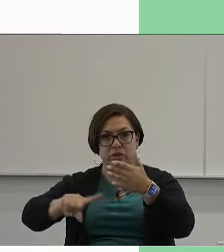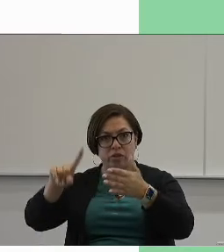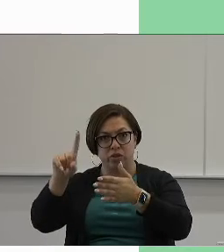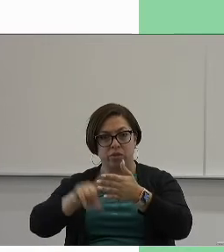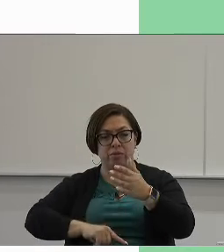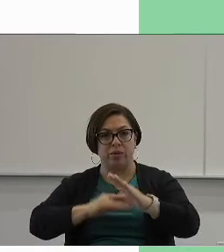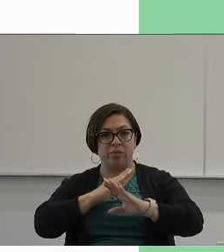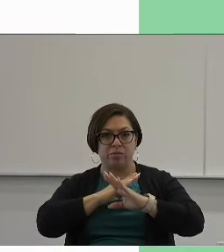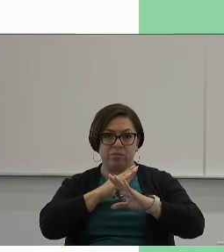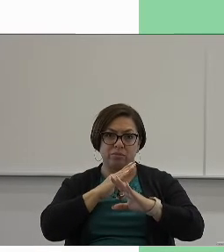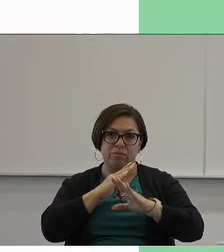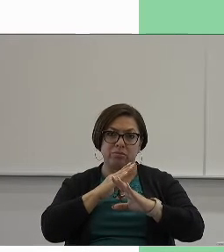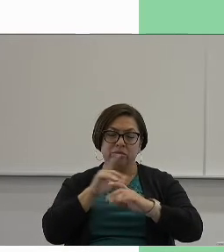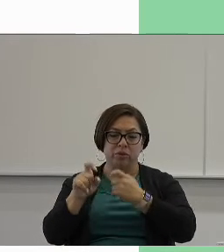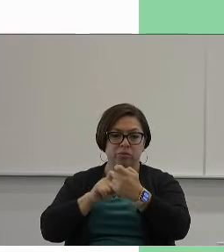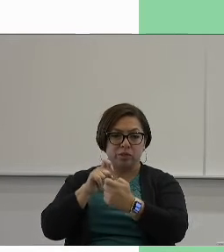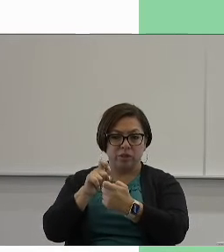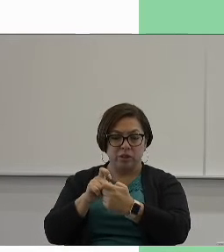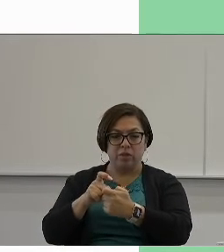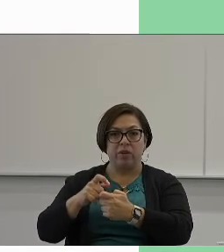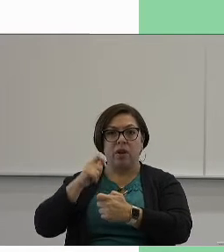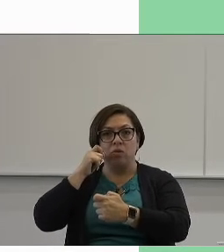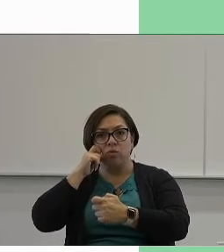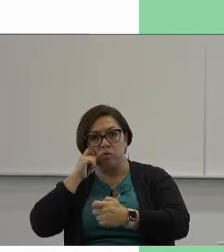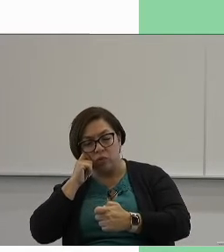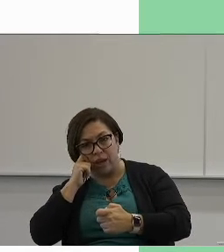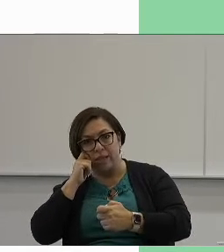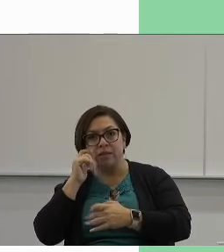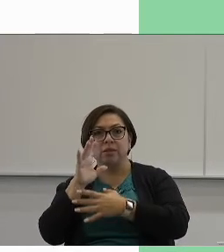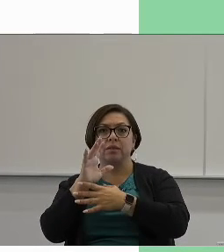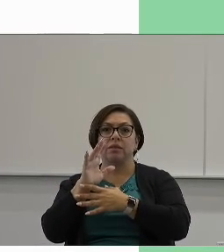race, ethnicity, and language class voters.